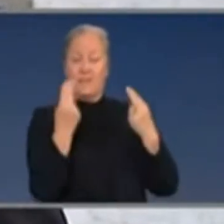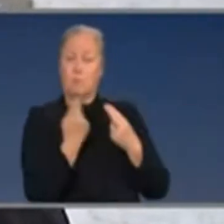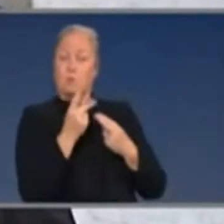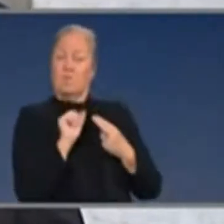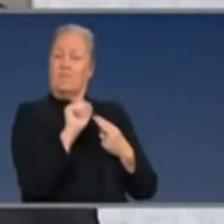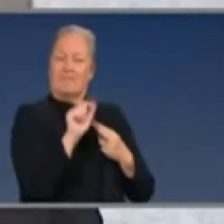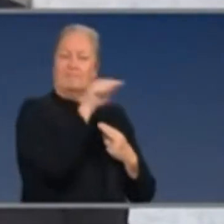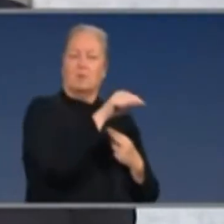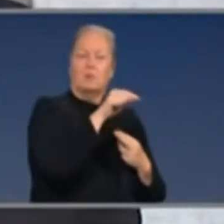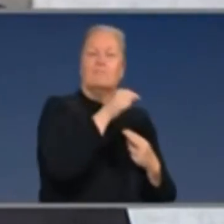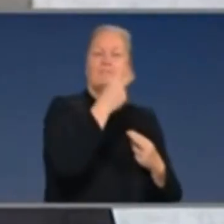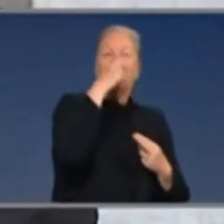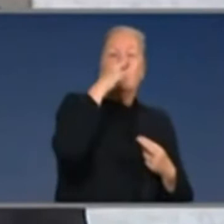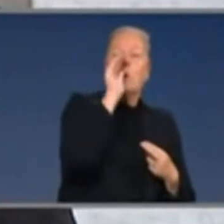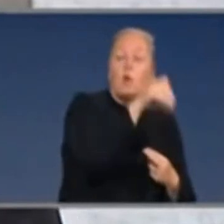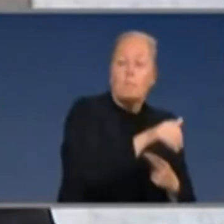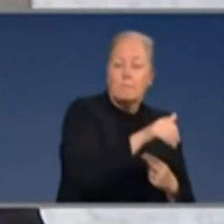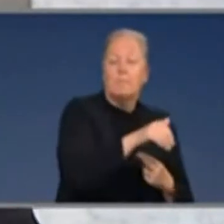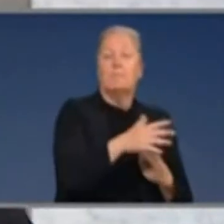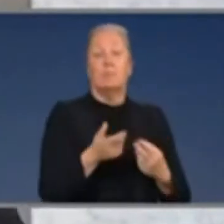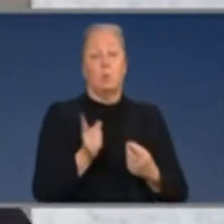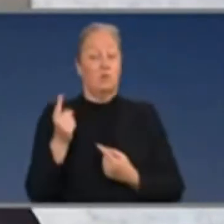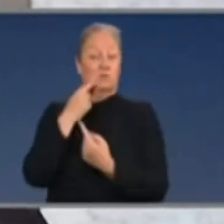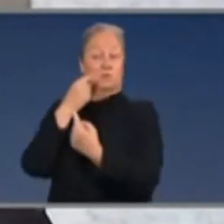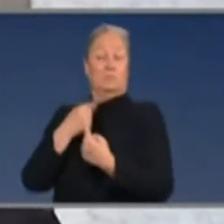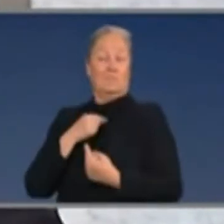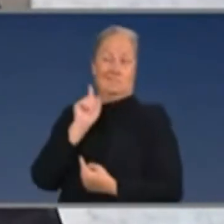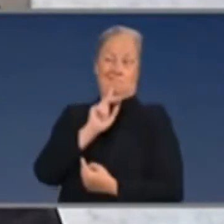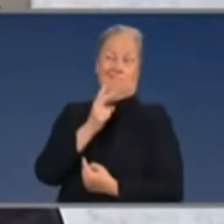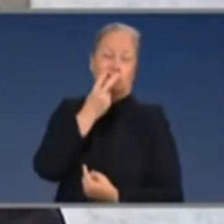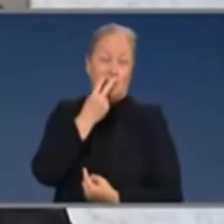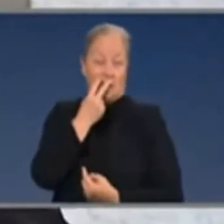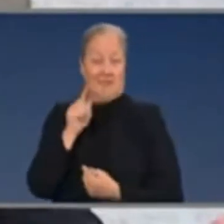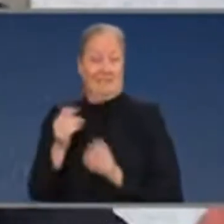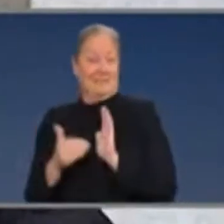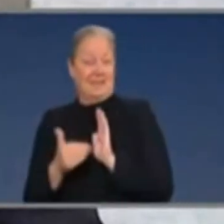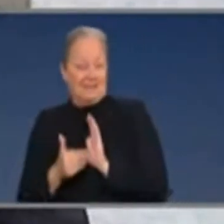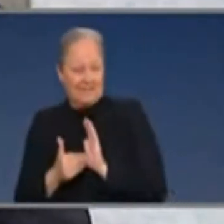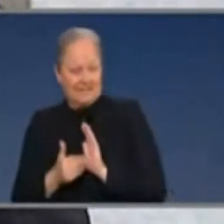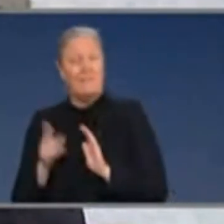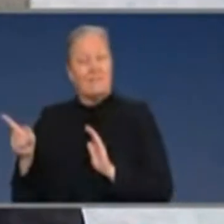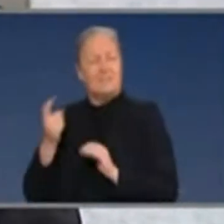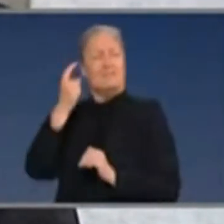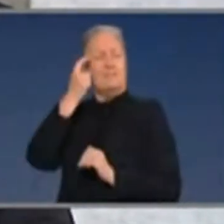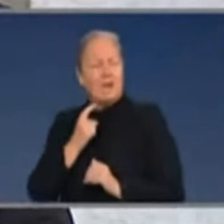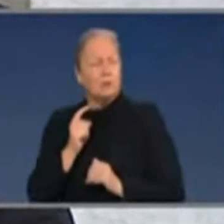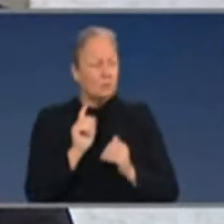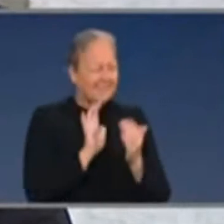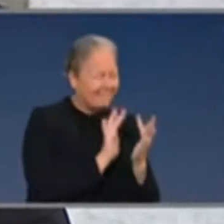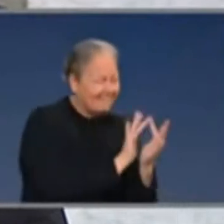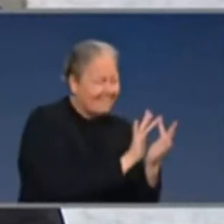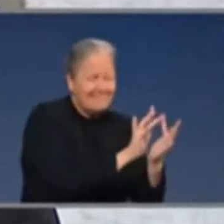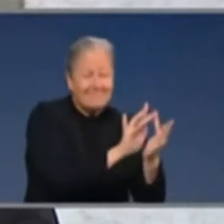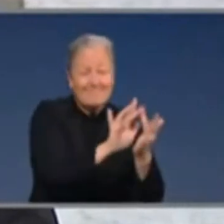facility. I was advised last night and this morning again by the Minister that attempt to contact every single one of